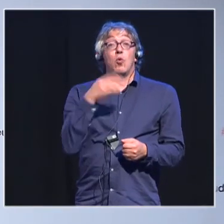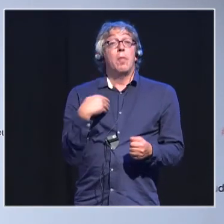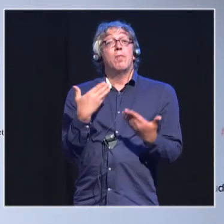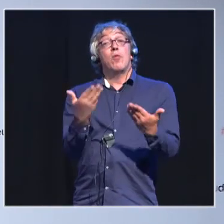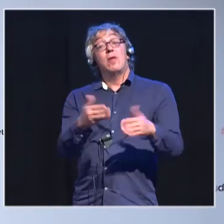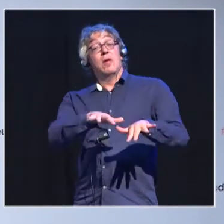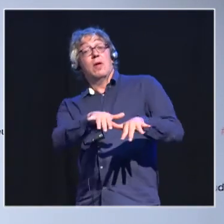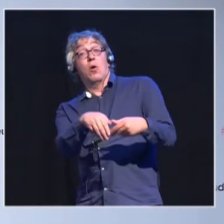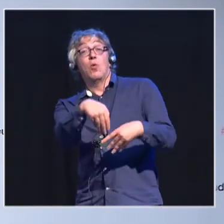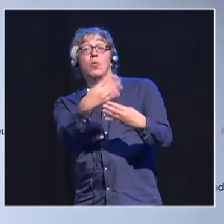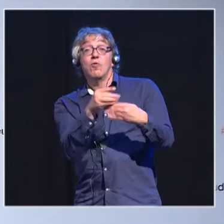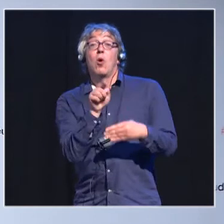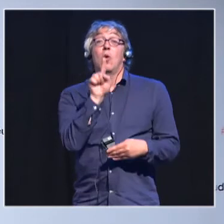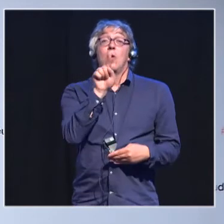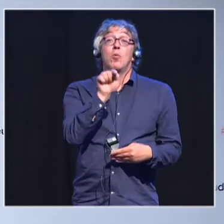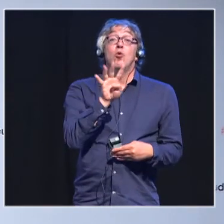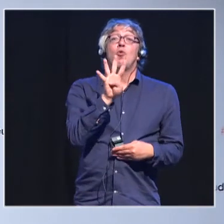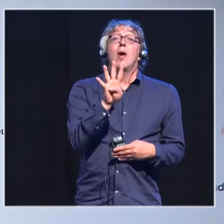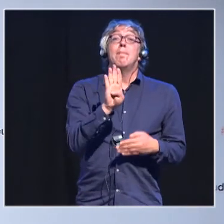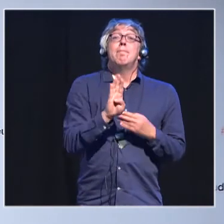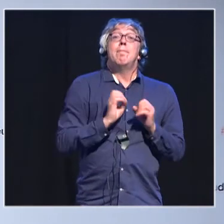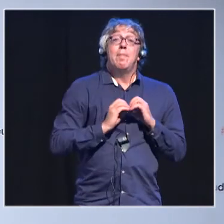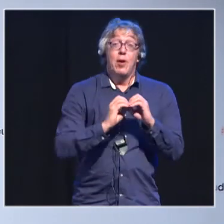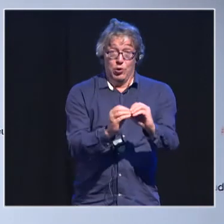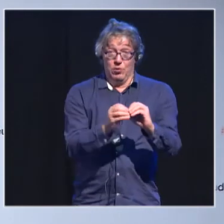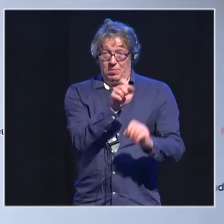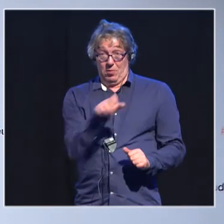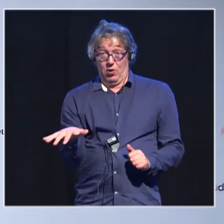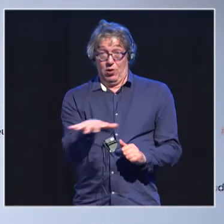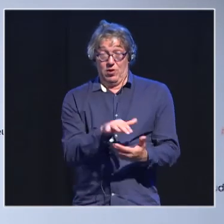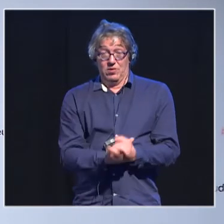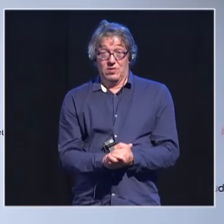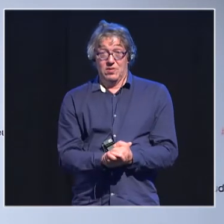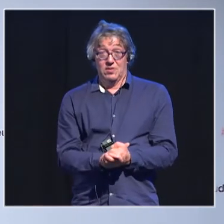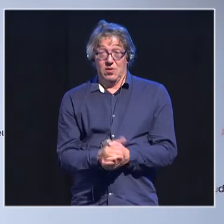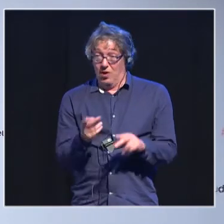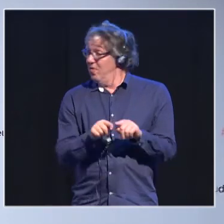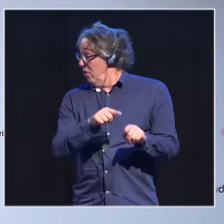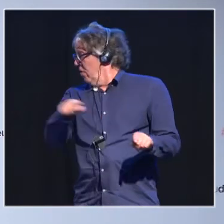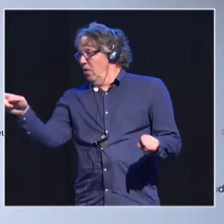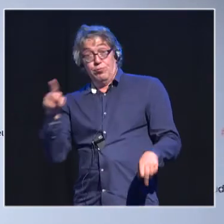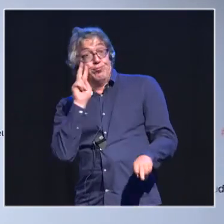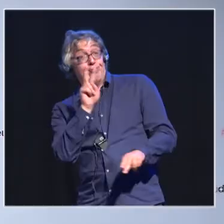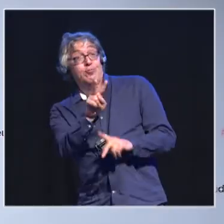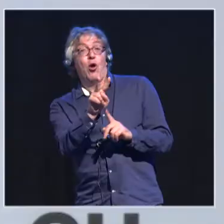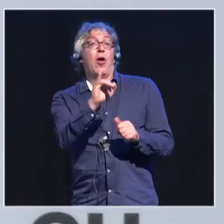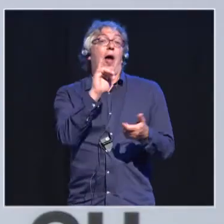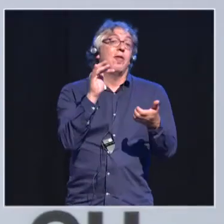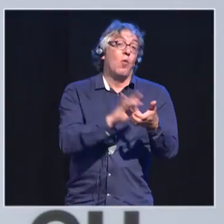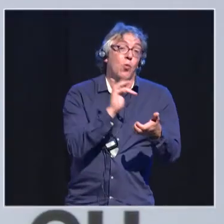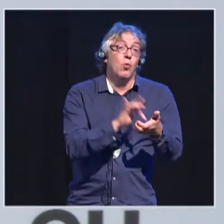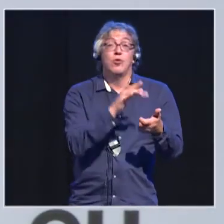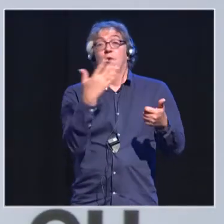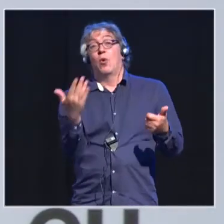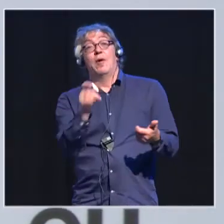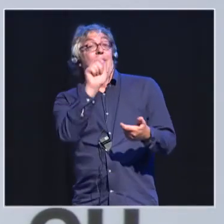So whenever one of the 1.4 billion individuals on this planet sits in front of a TV or an iPhone